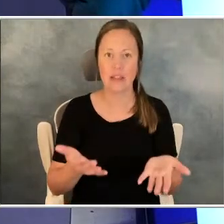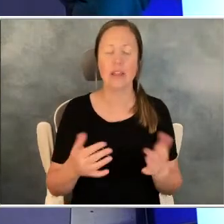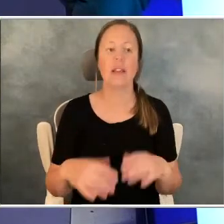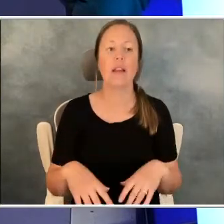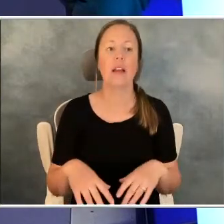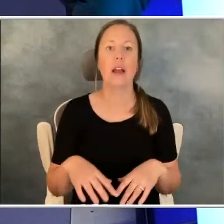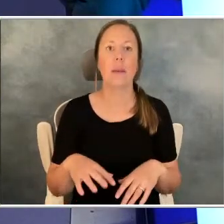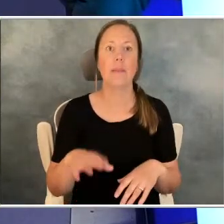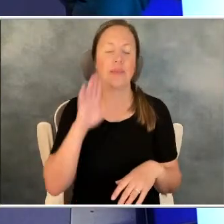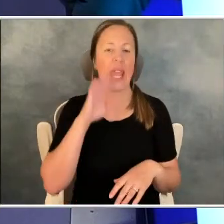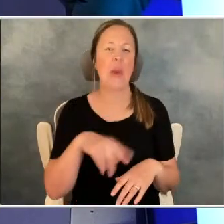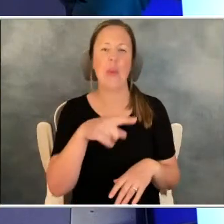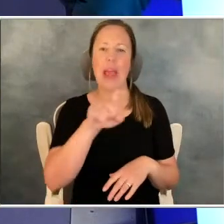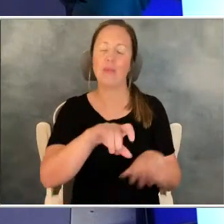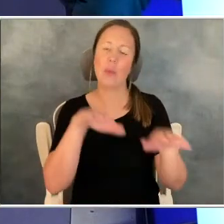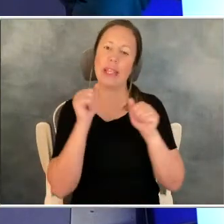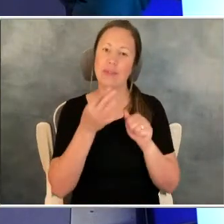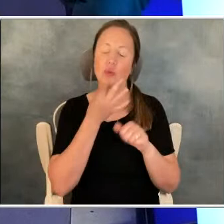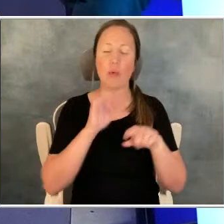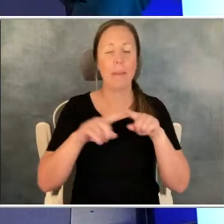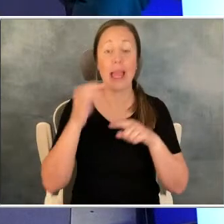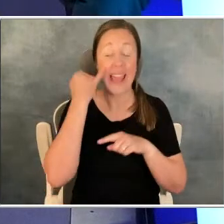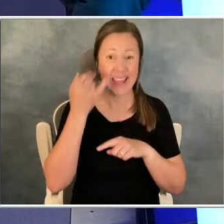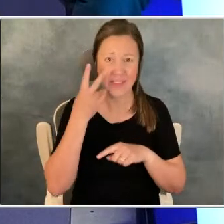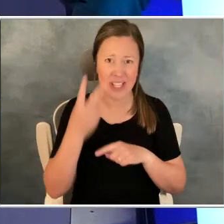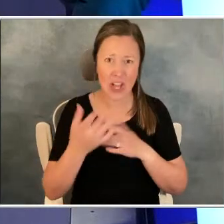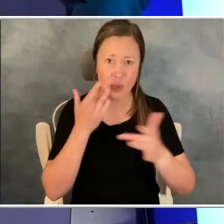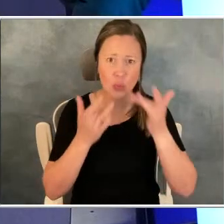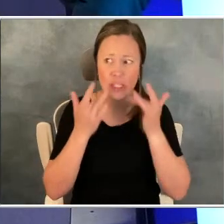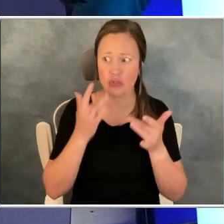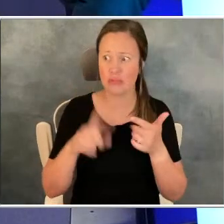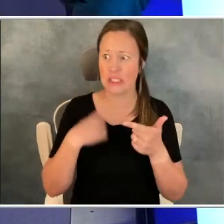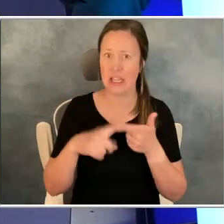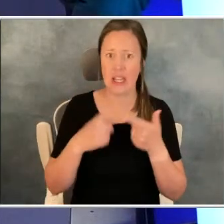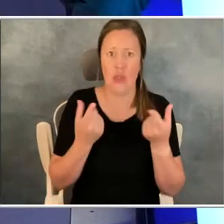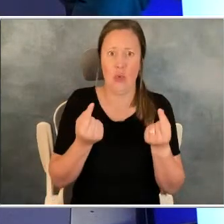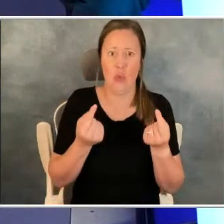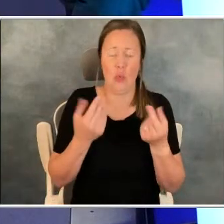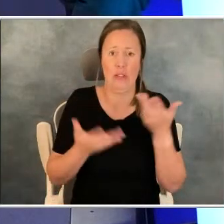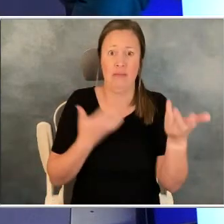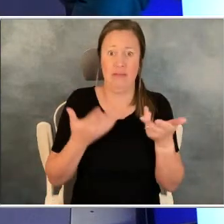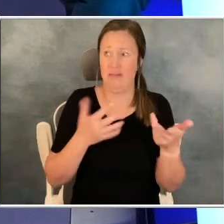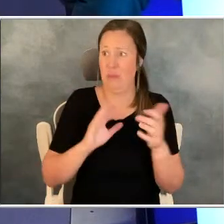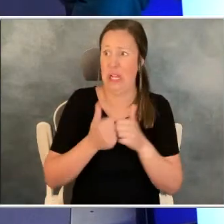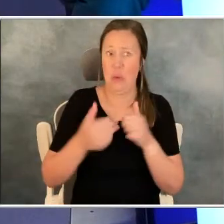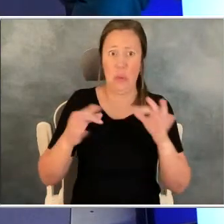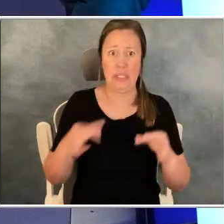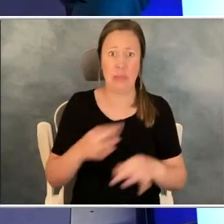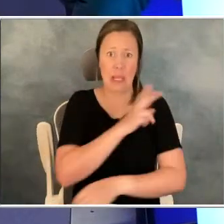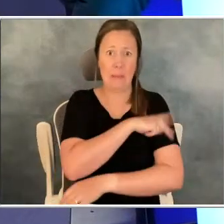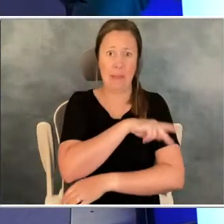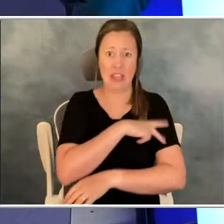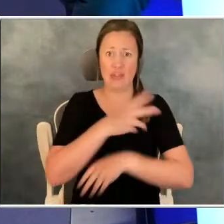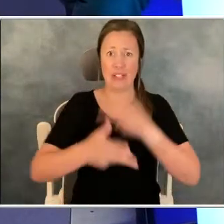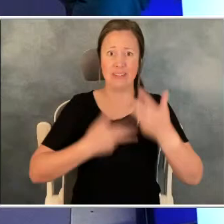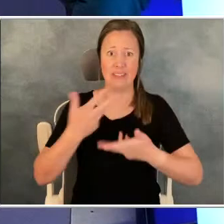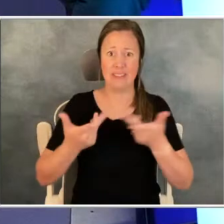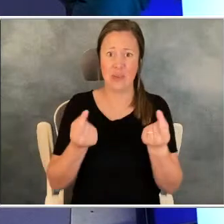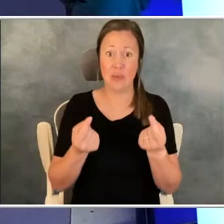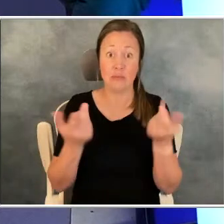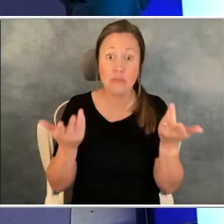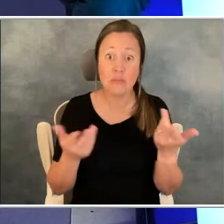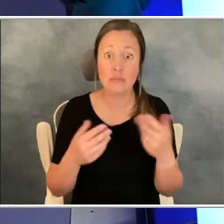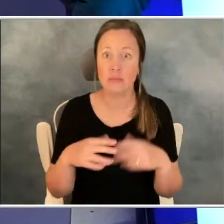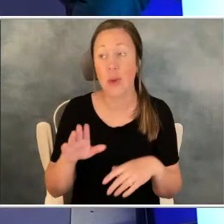would you do with this kind of patients? I mean, if there was a problem and you said to say to a patient, well, what do you say? Sir, we don't have the drug that we need